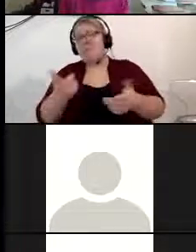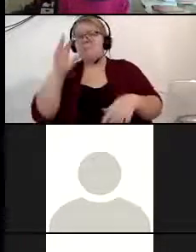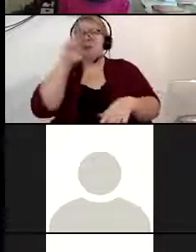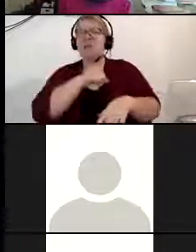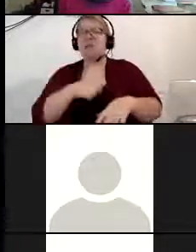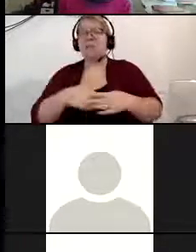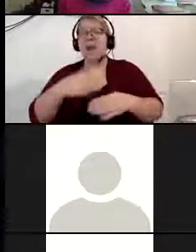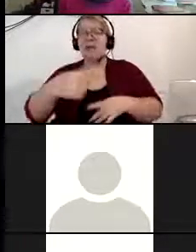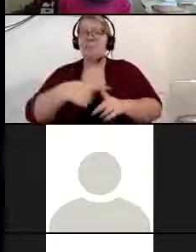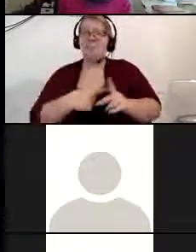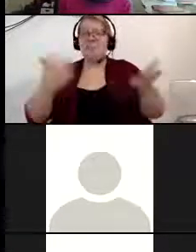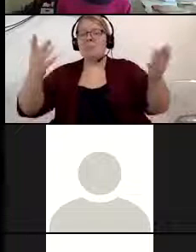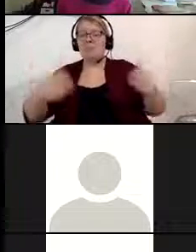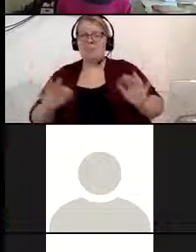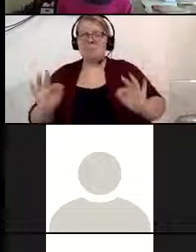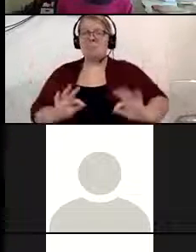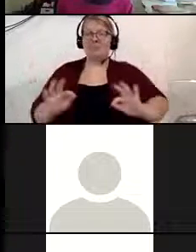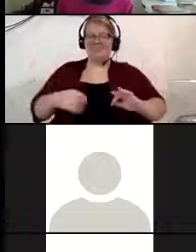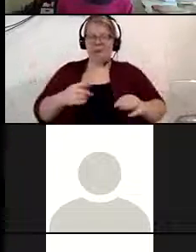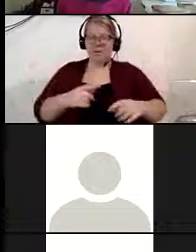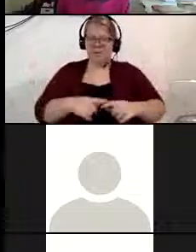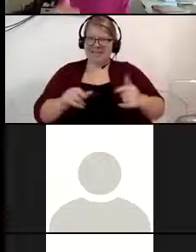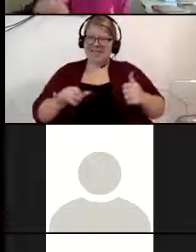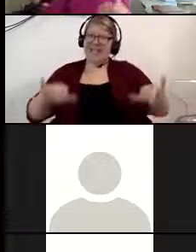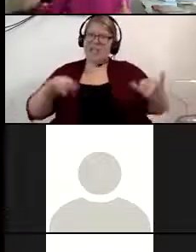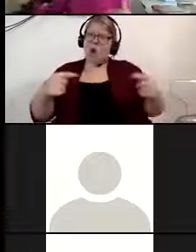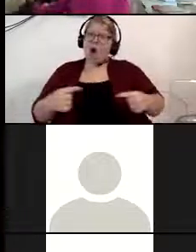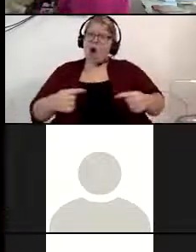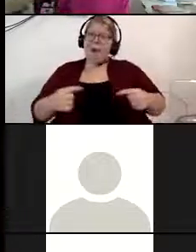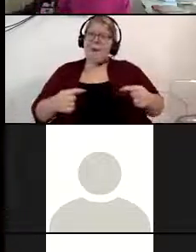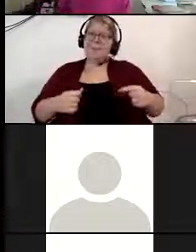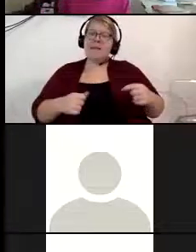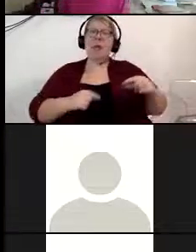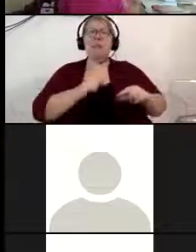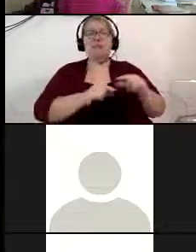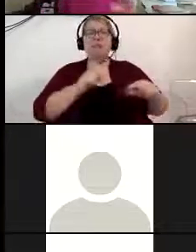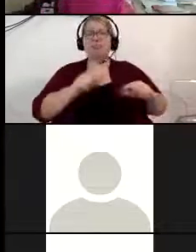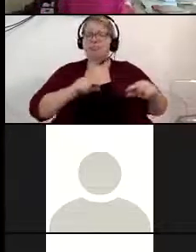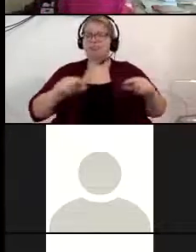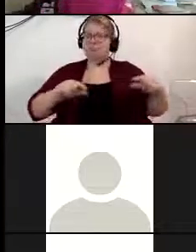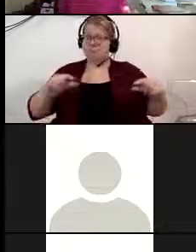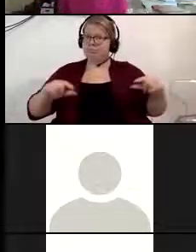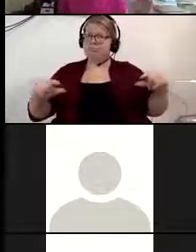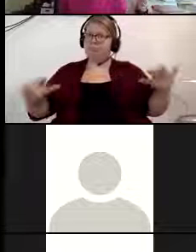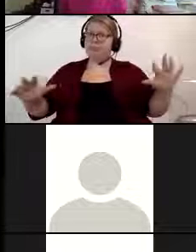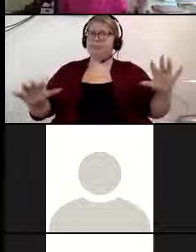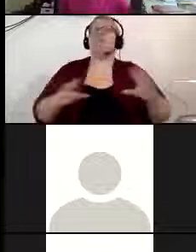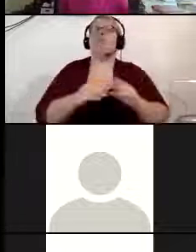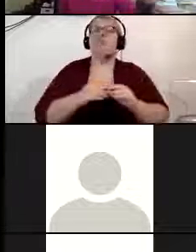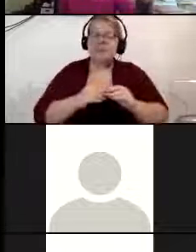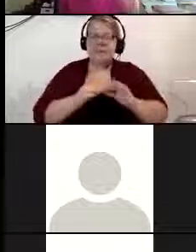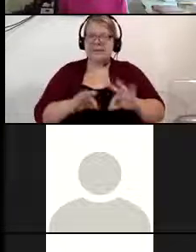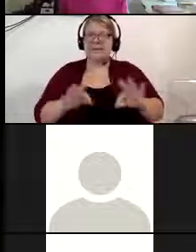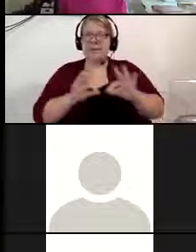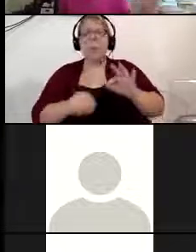are harms that can be significant over the long haul. And legacy harms. Oh,